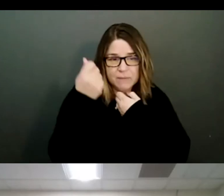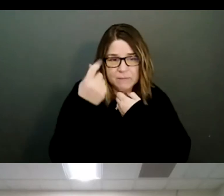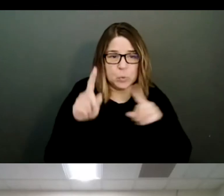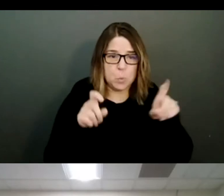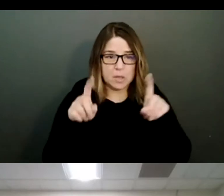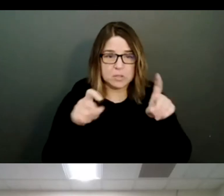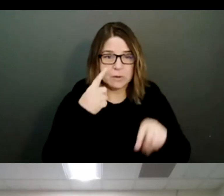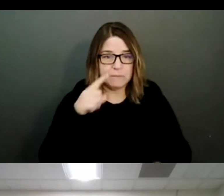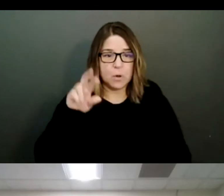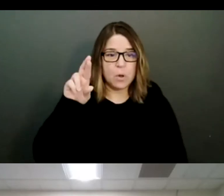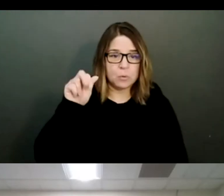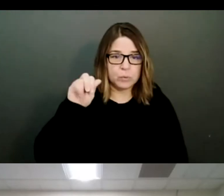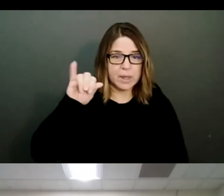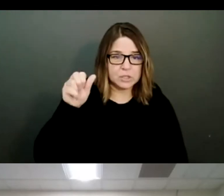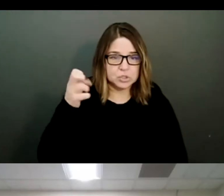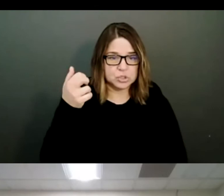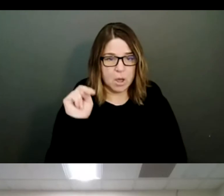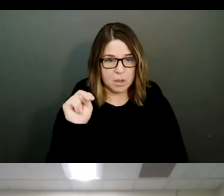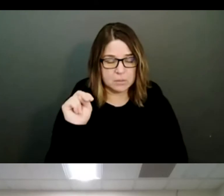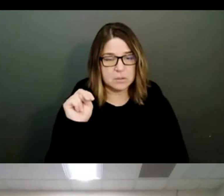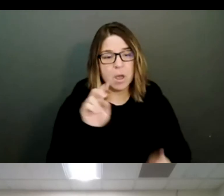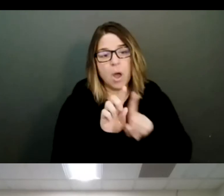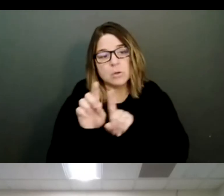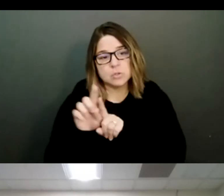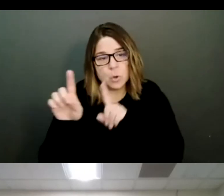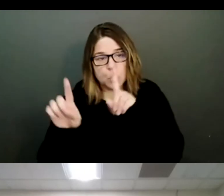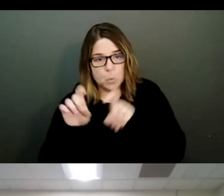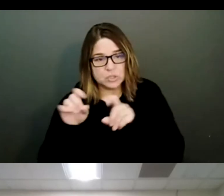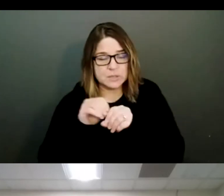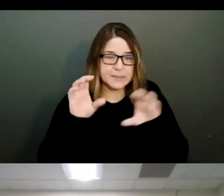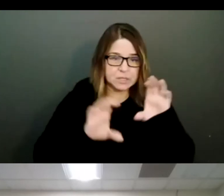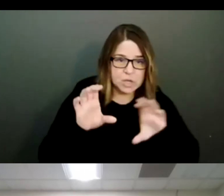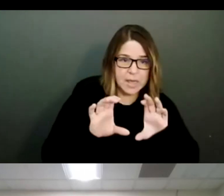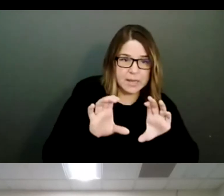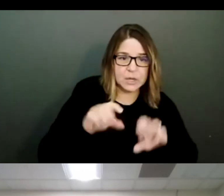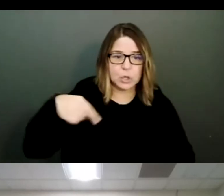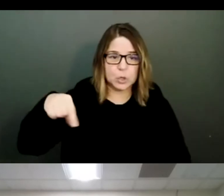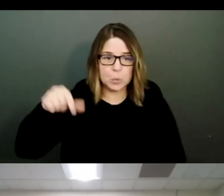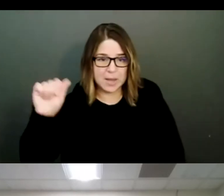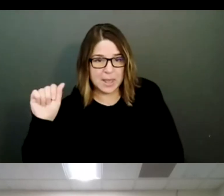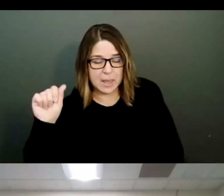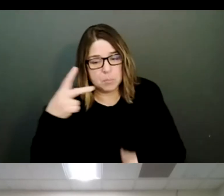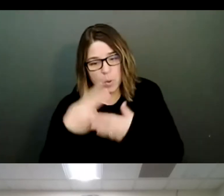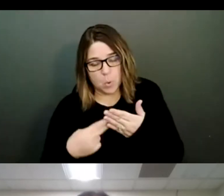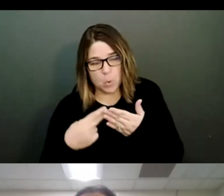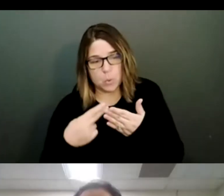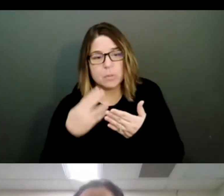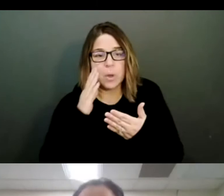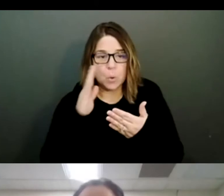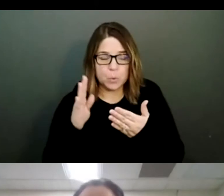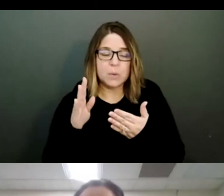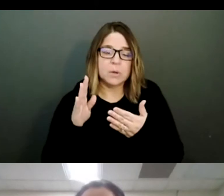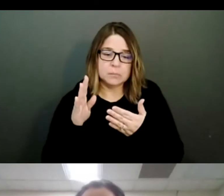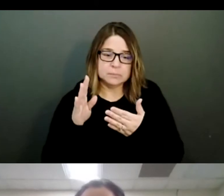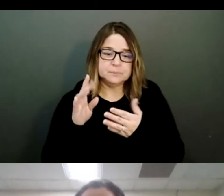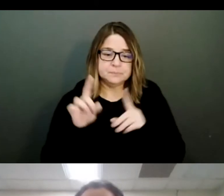for Rajean. We also have some questions that are coming through on the chat and in our Q&A panel that we will transition to as well from